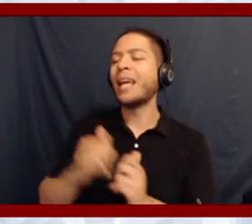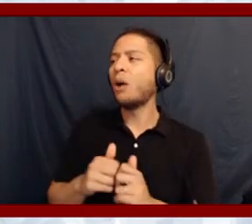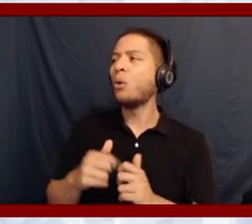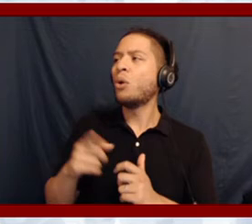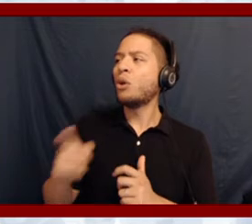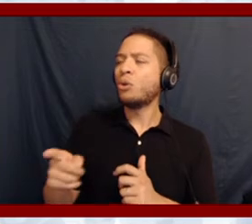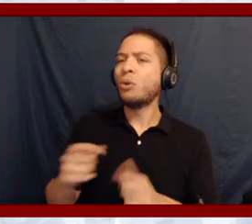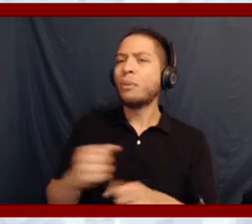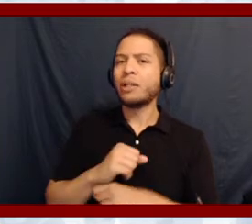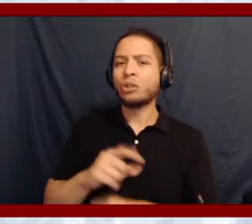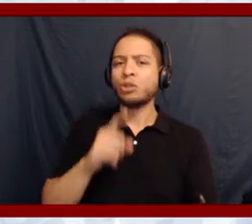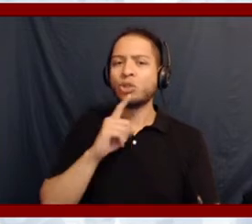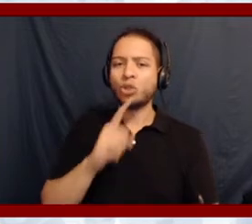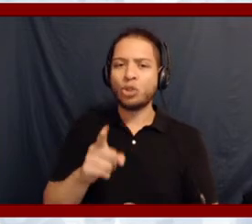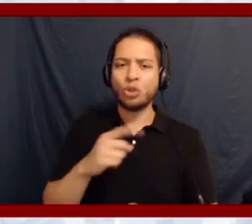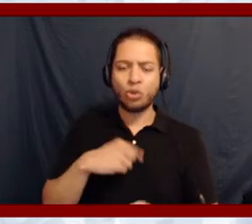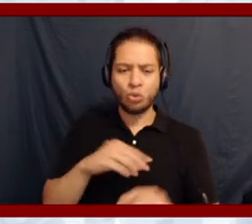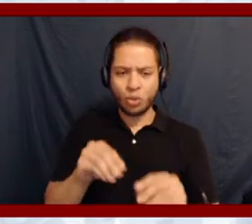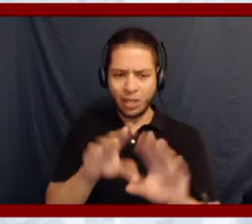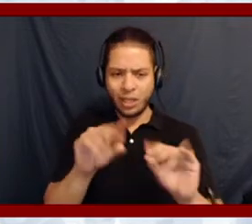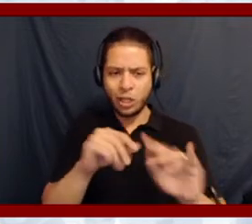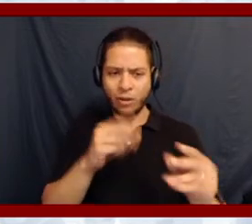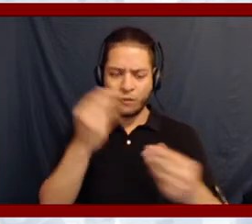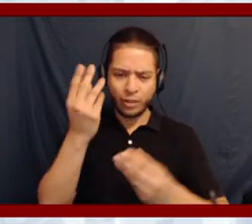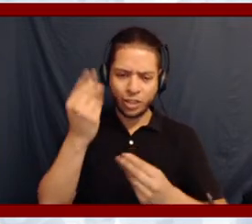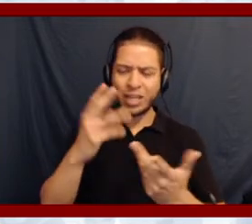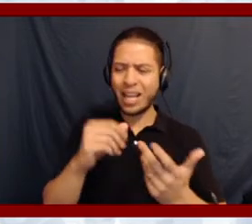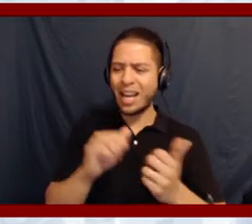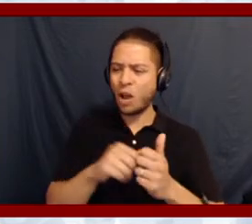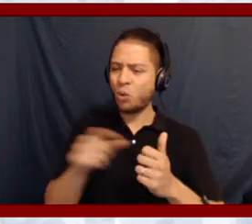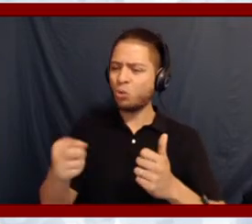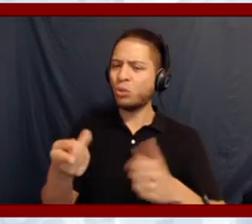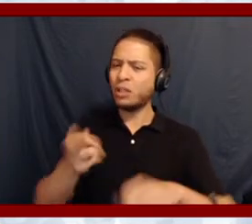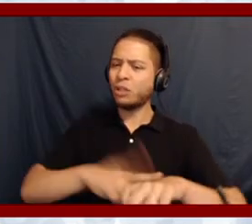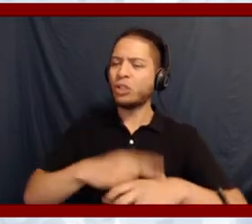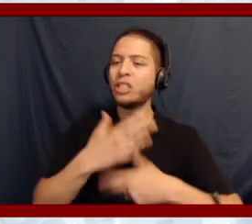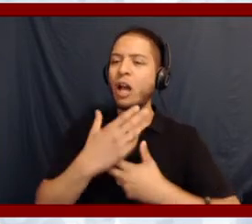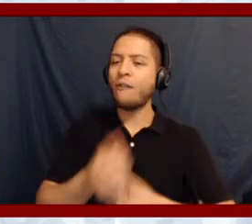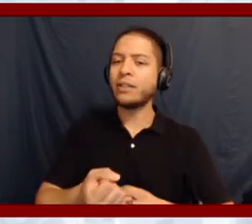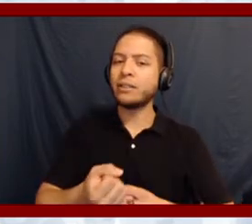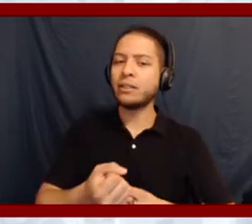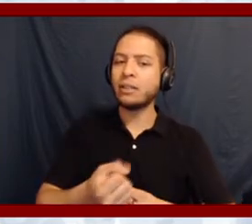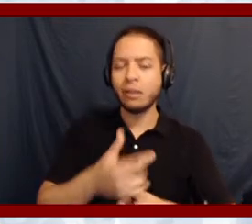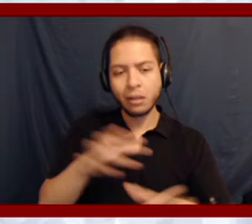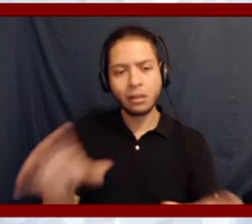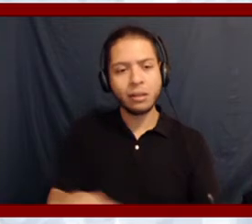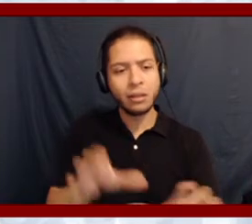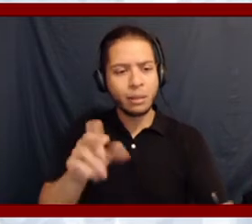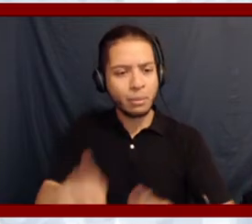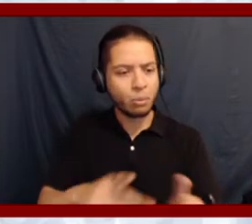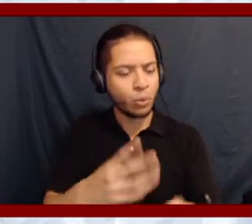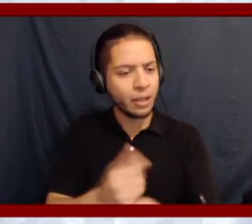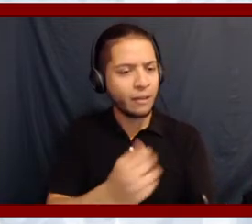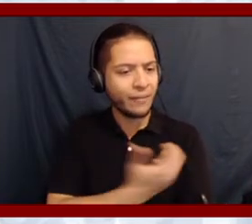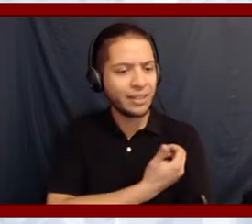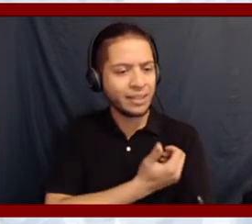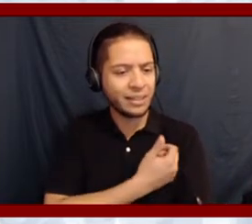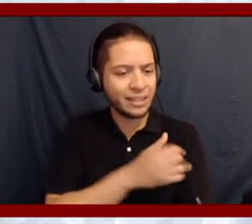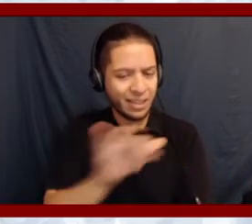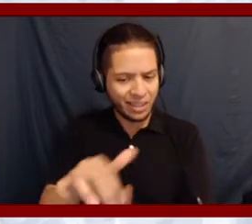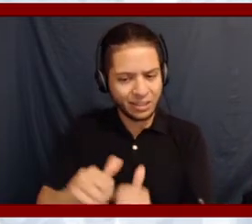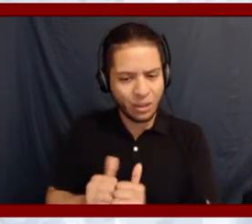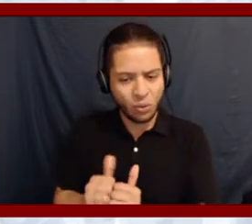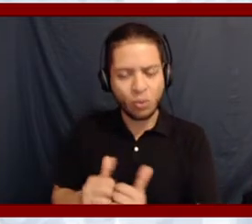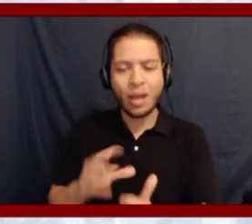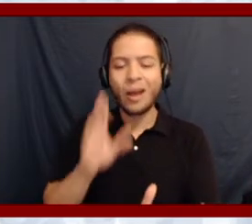but to increase confidence in your communities so that people get the vaccine. And I know you're gonna continue to be leaders and